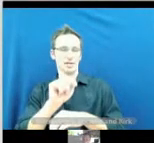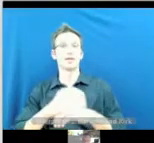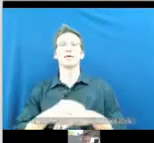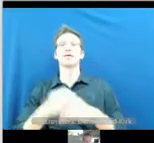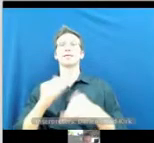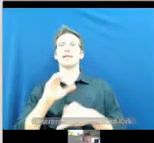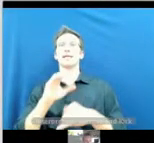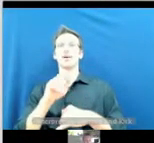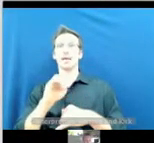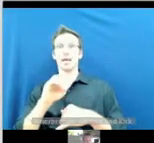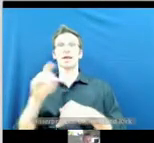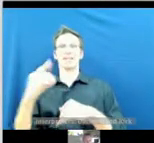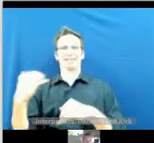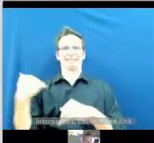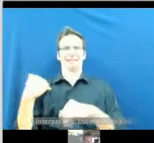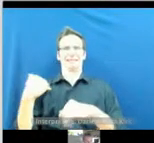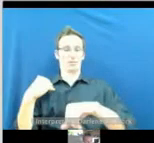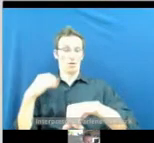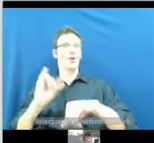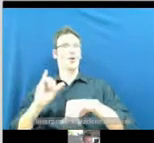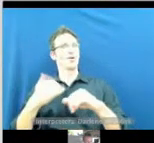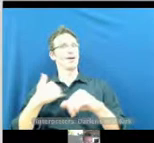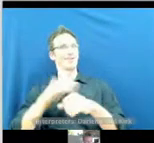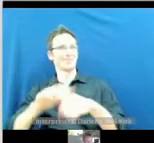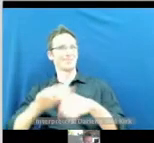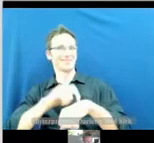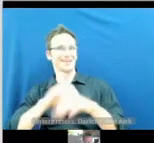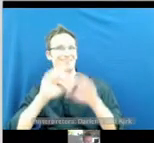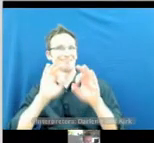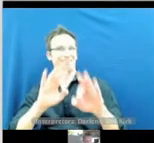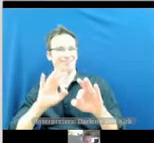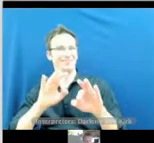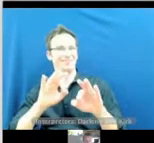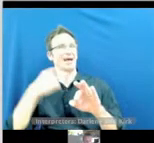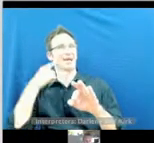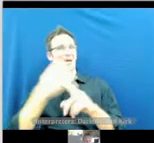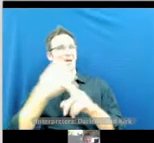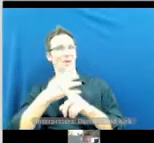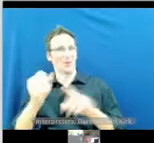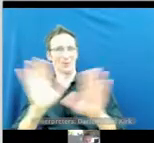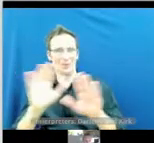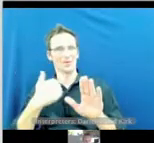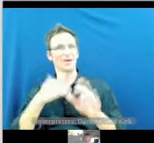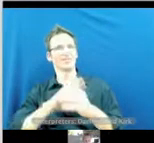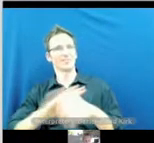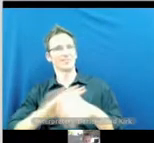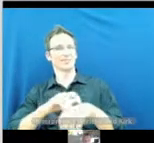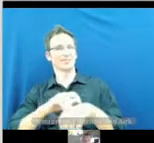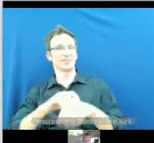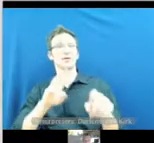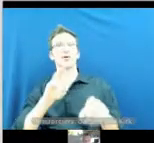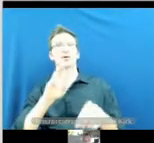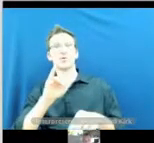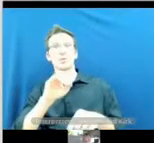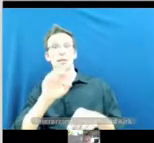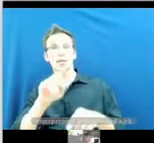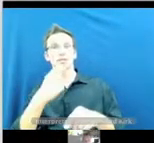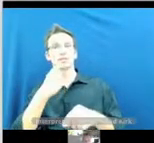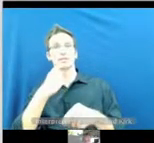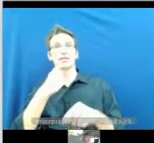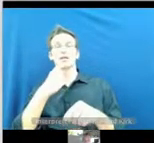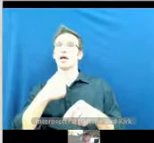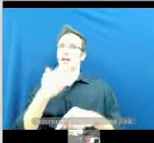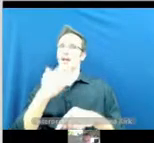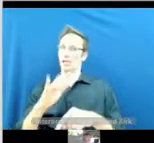than I had remembered. That's even better. So Willard is saying, I'm lucky that my IEP had an entire semester